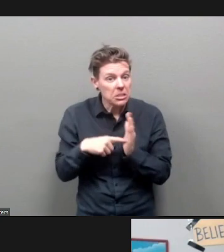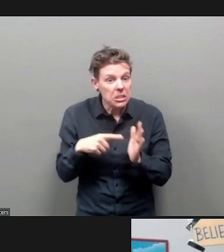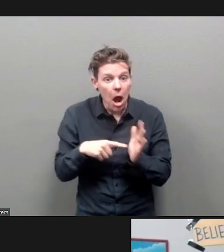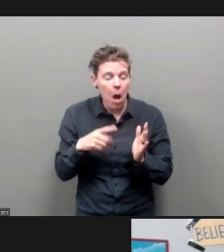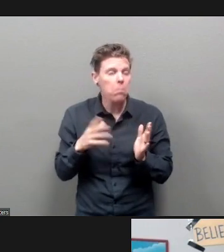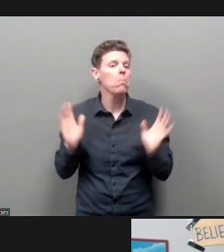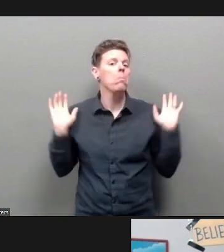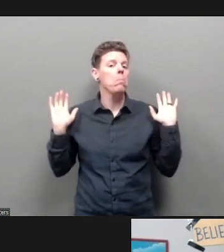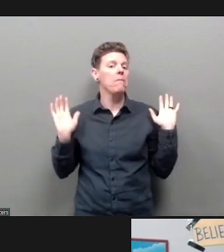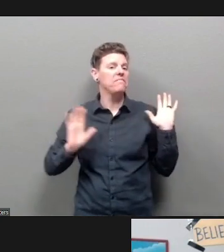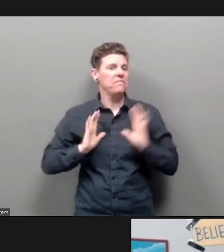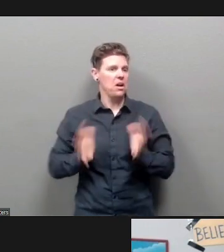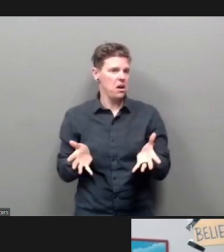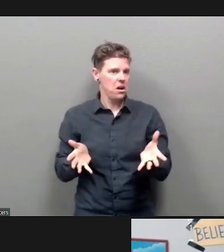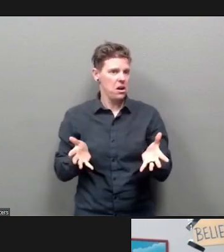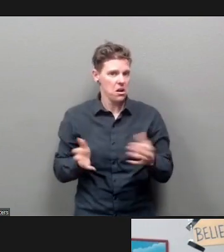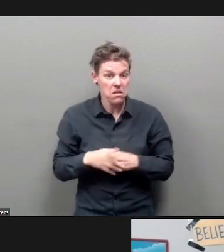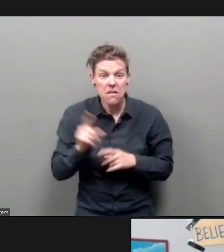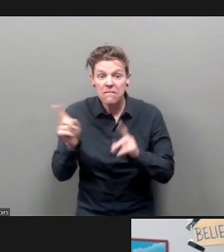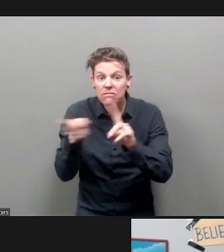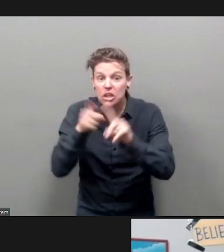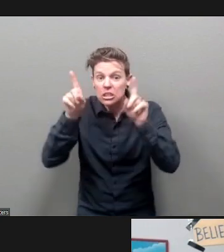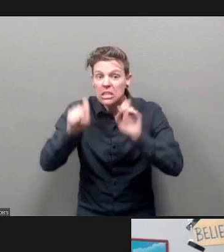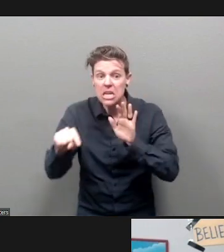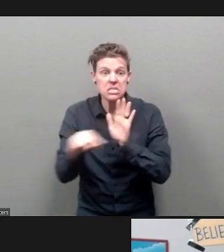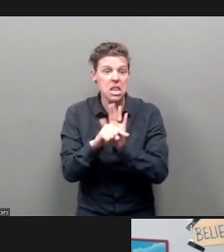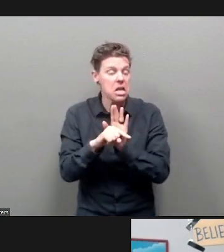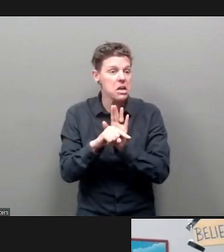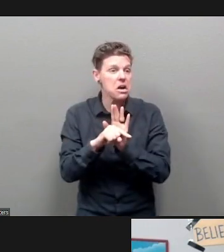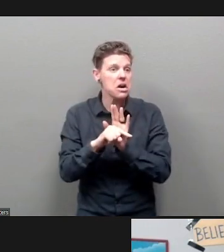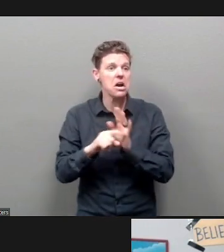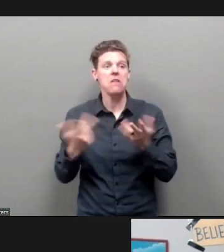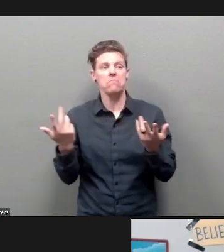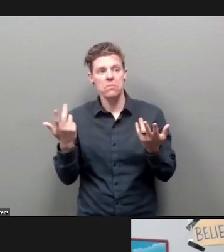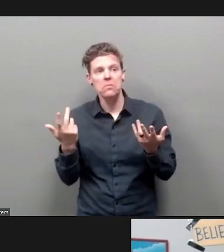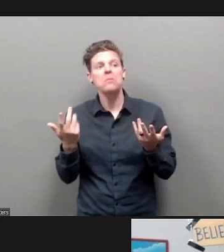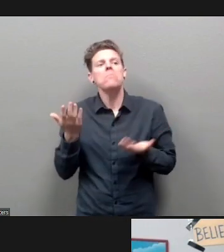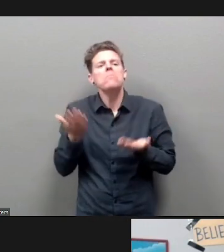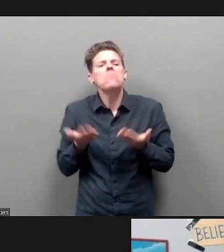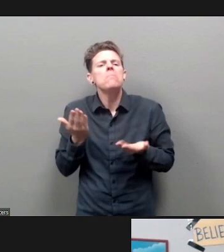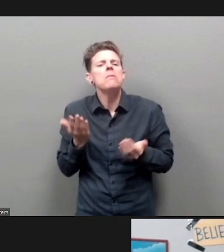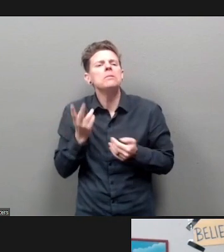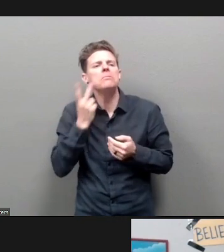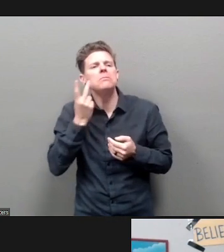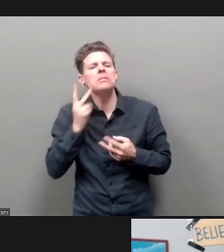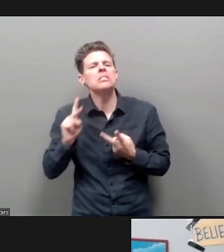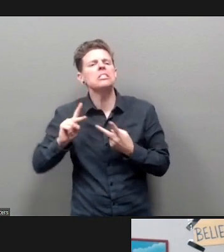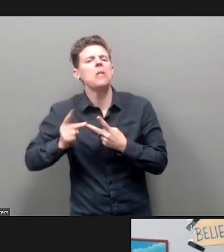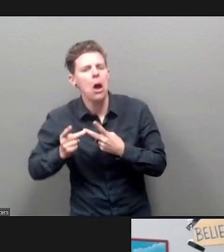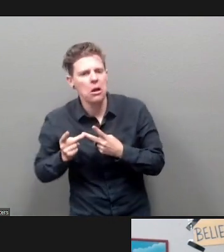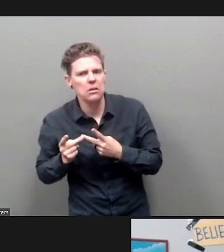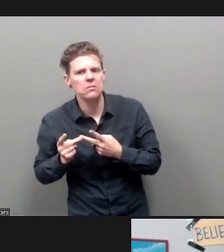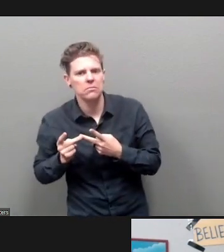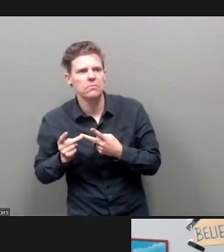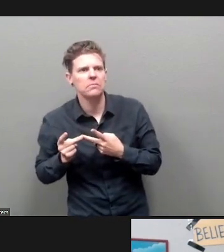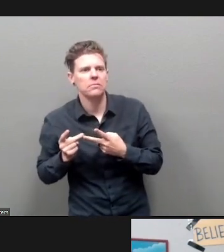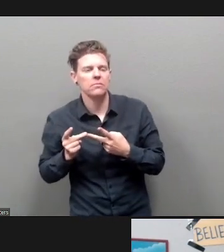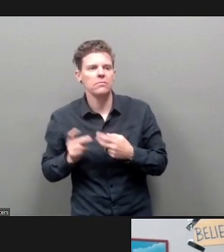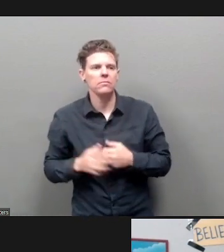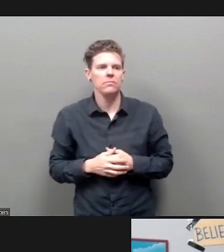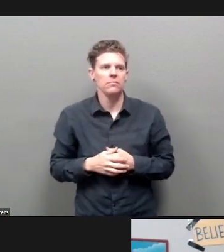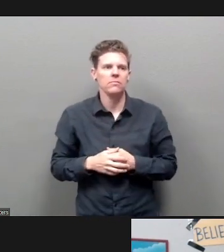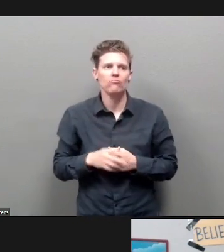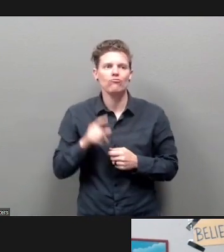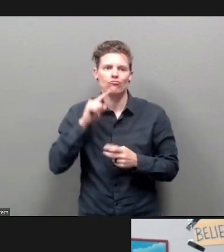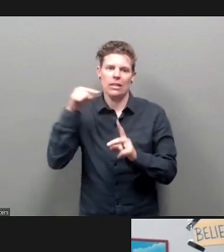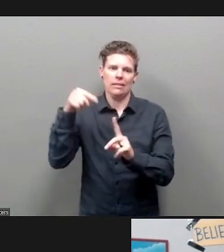a second test. But really, it is the ultimate solution. I know that not everybody